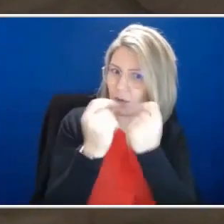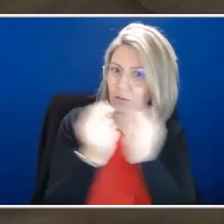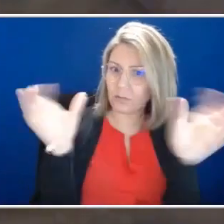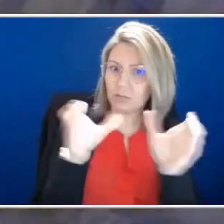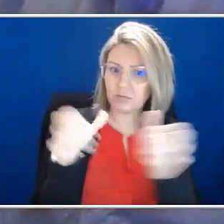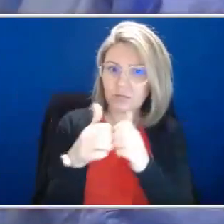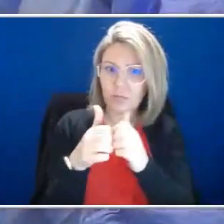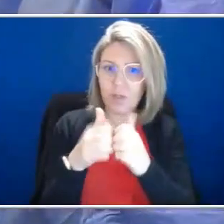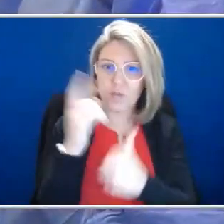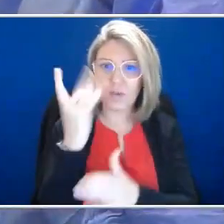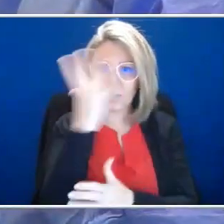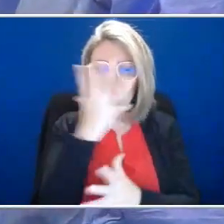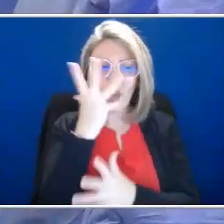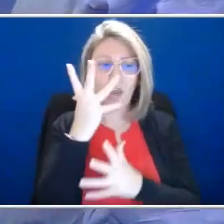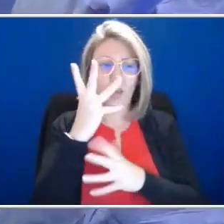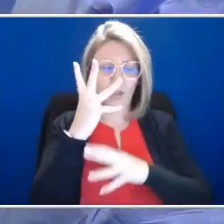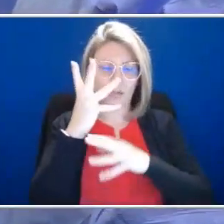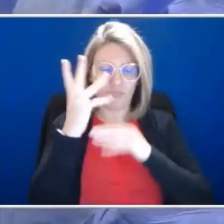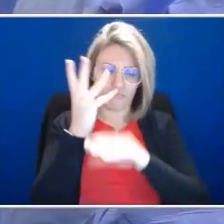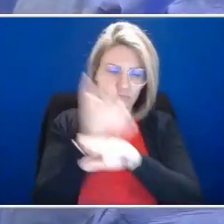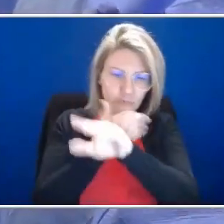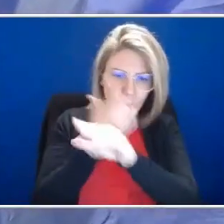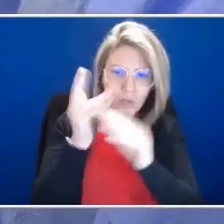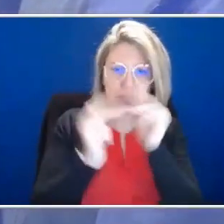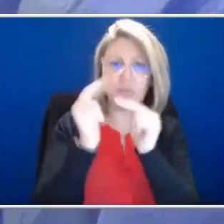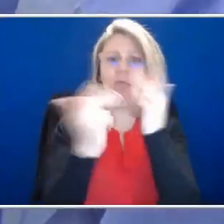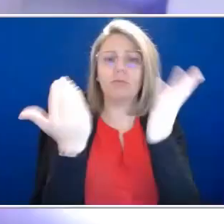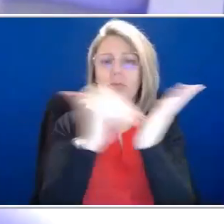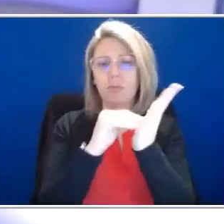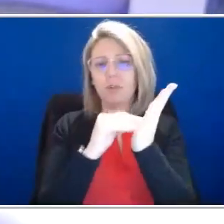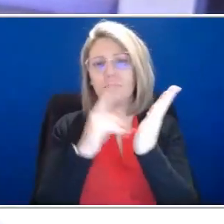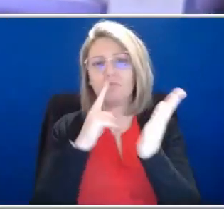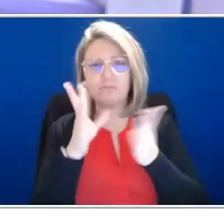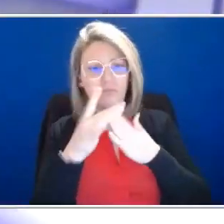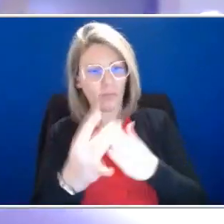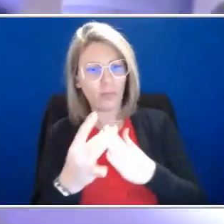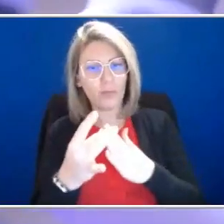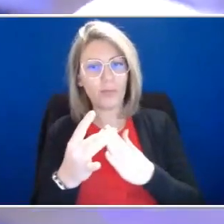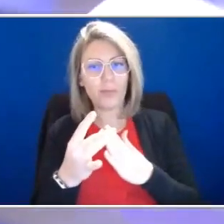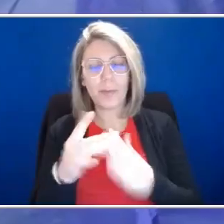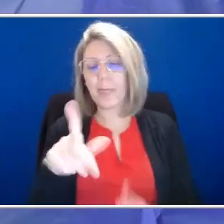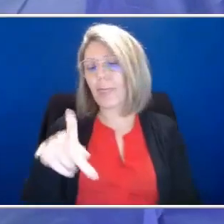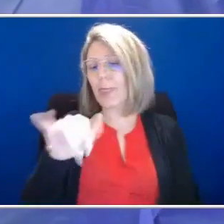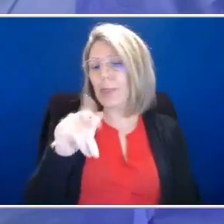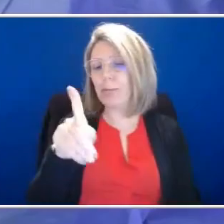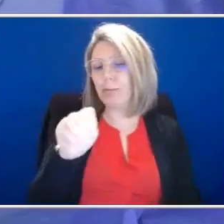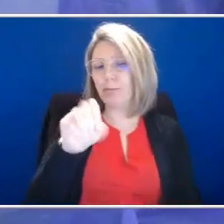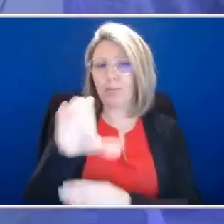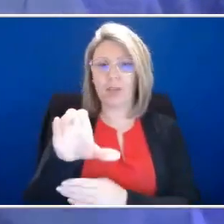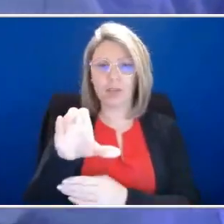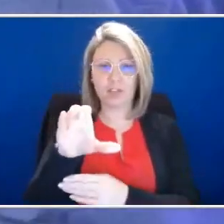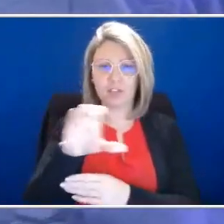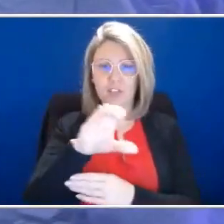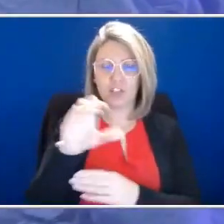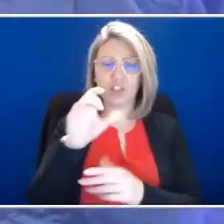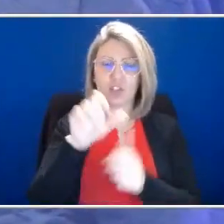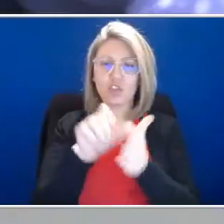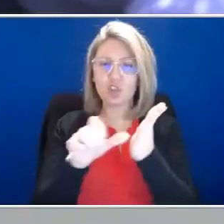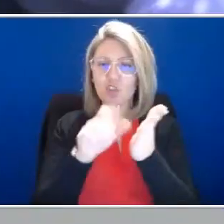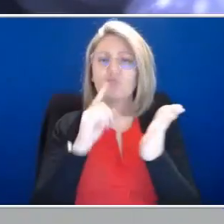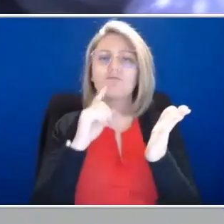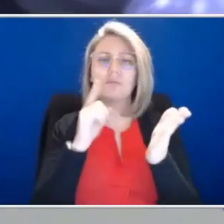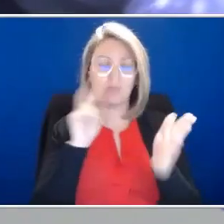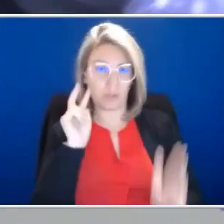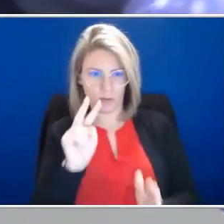knew who should lead it. The University of Kansas Health System plastic surgeon, Dr. Ravi Garg. Dr. Garg took one look at